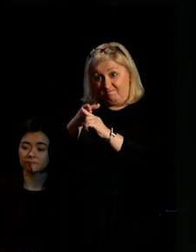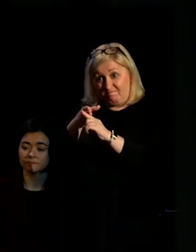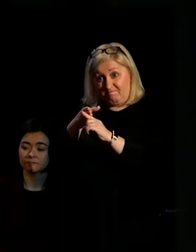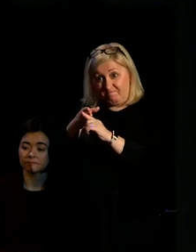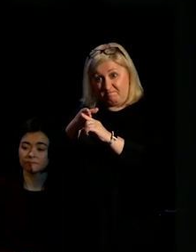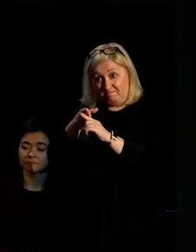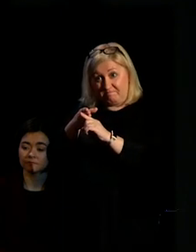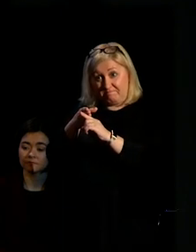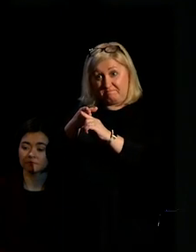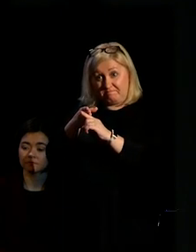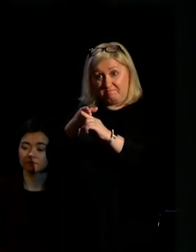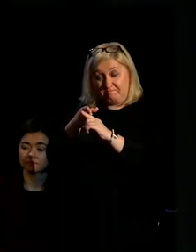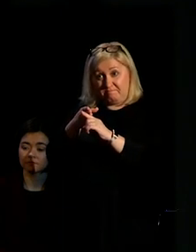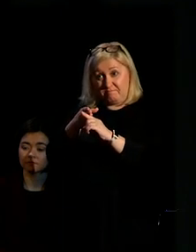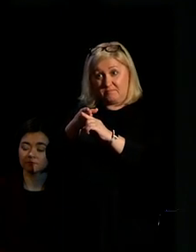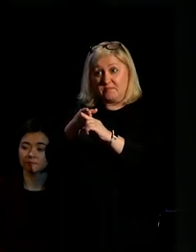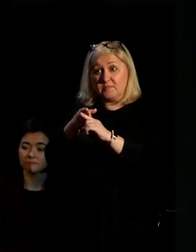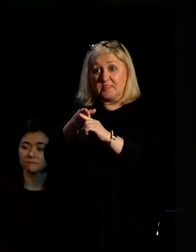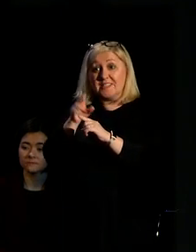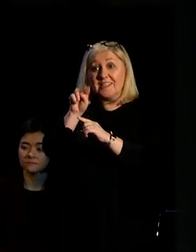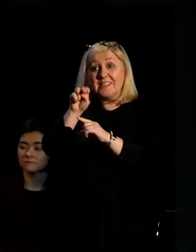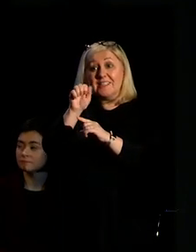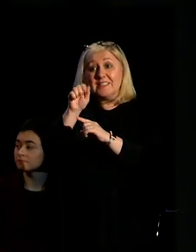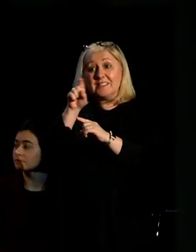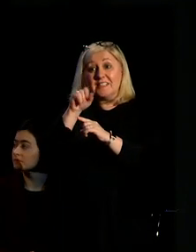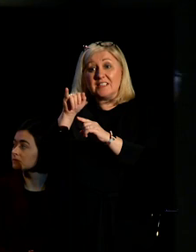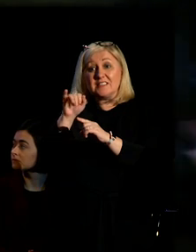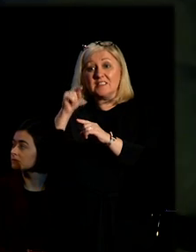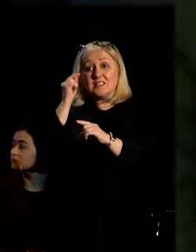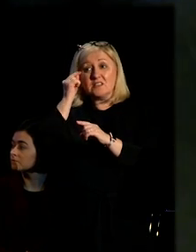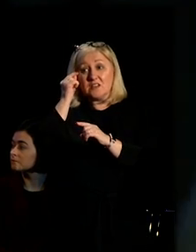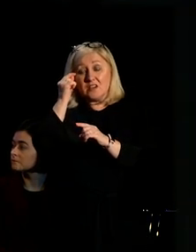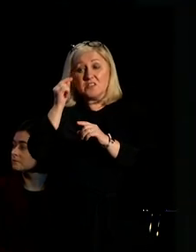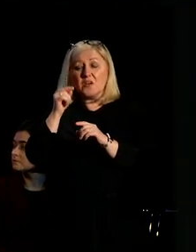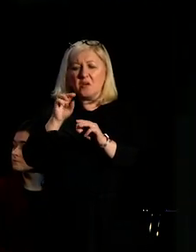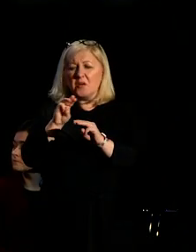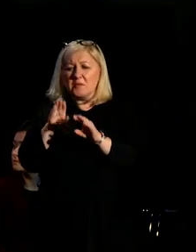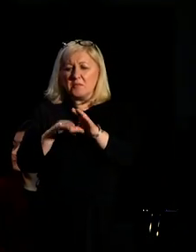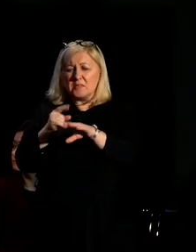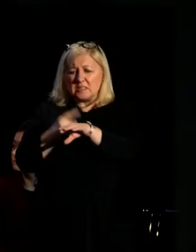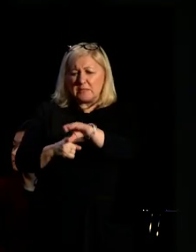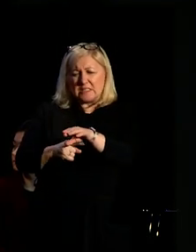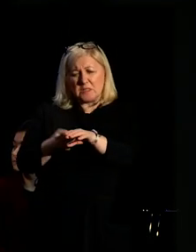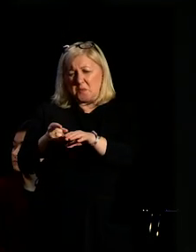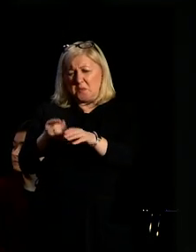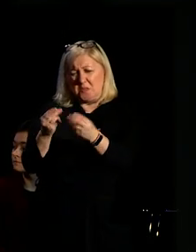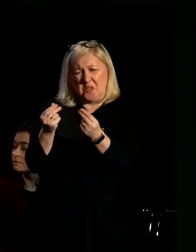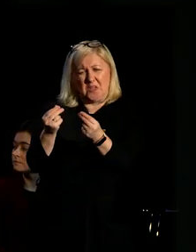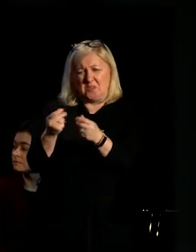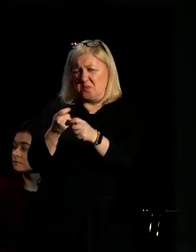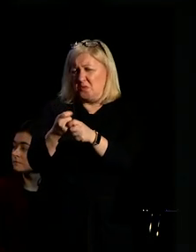Nazis. The Nazis thought that taking care of disabilities cost too much money,